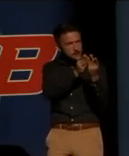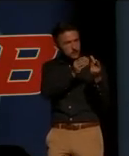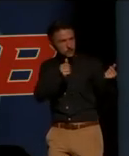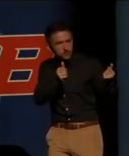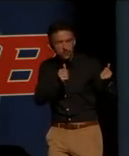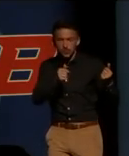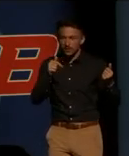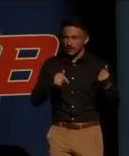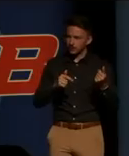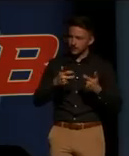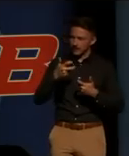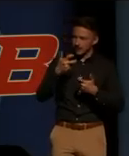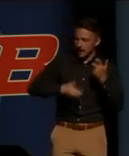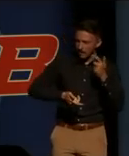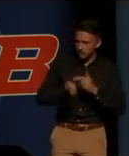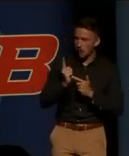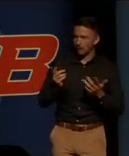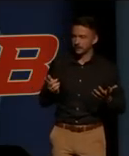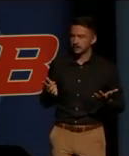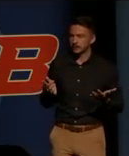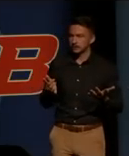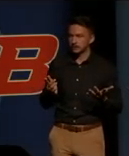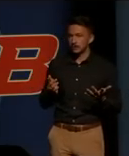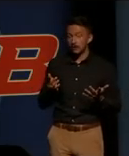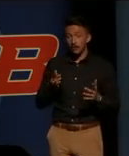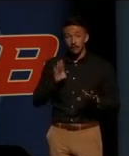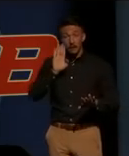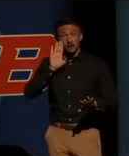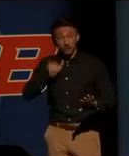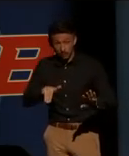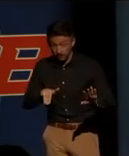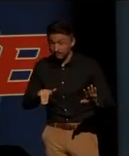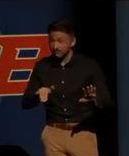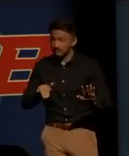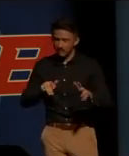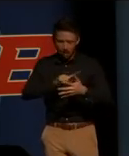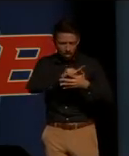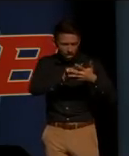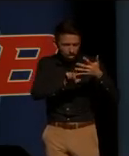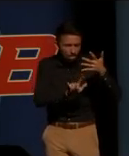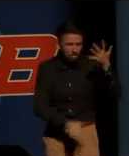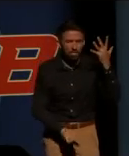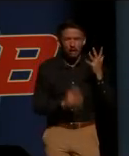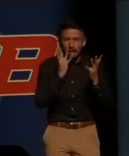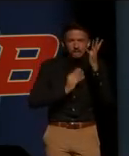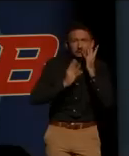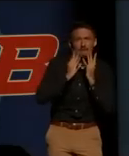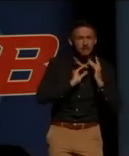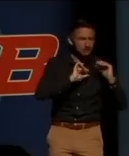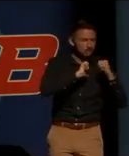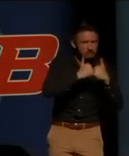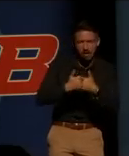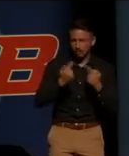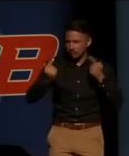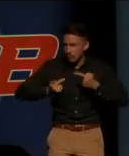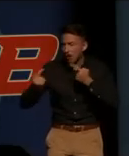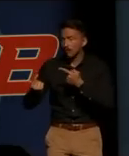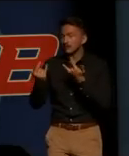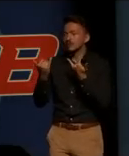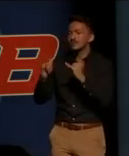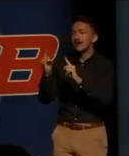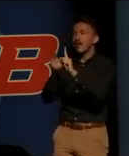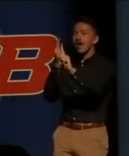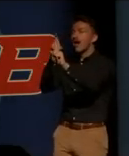waters. I want to acknowledge that in spite of those challenges, we still completed our mission